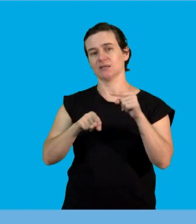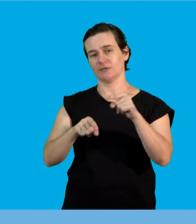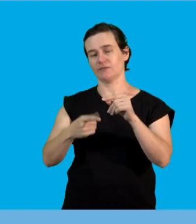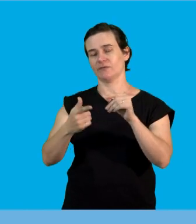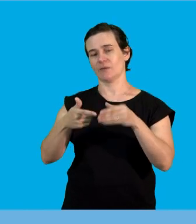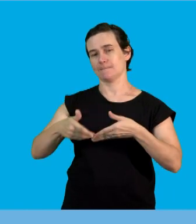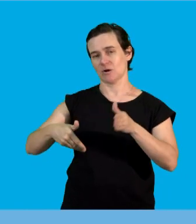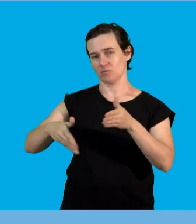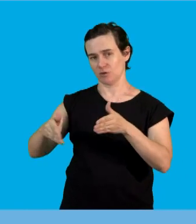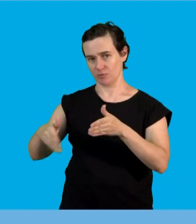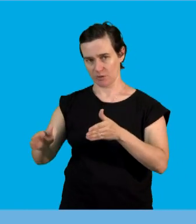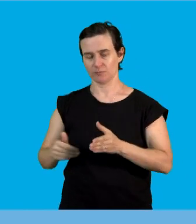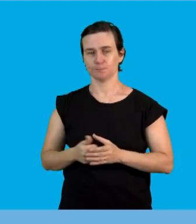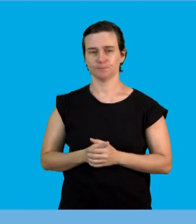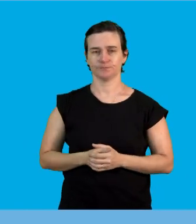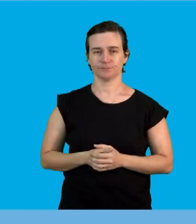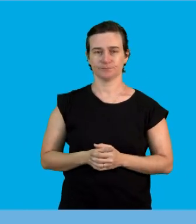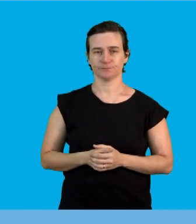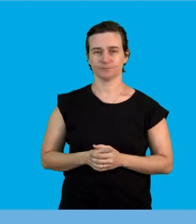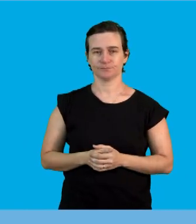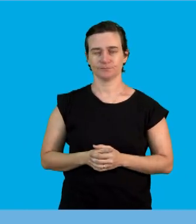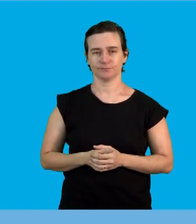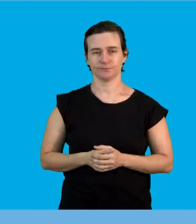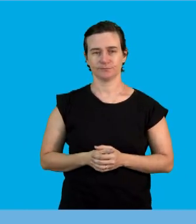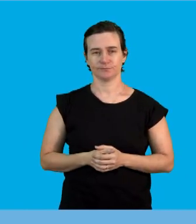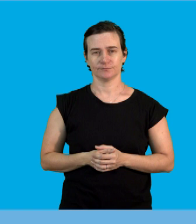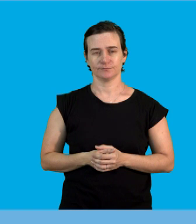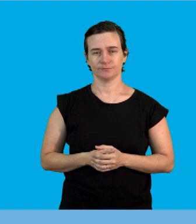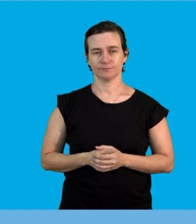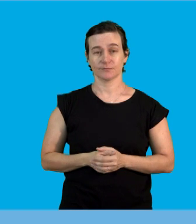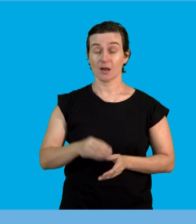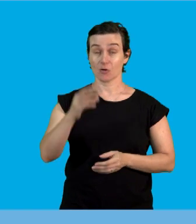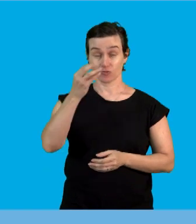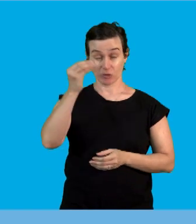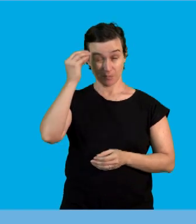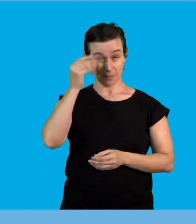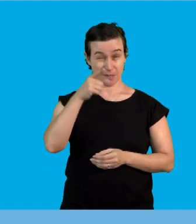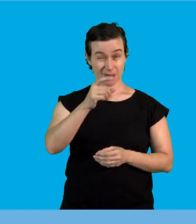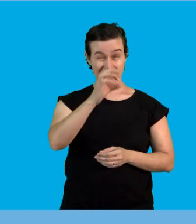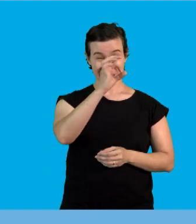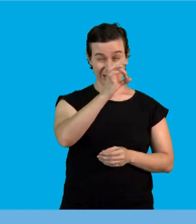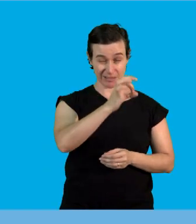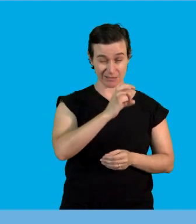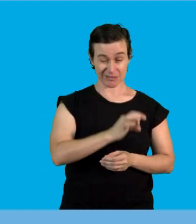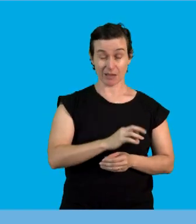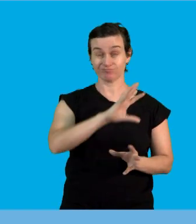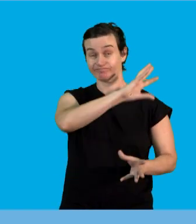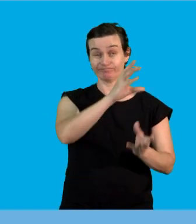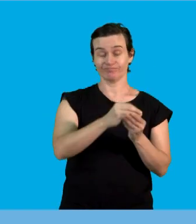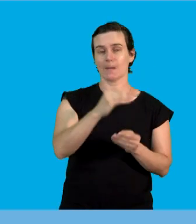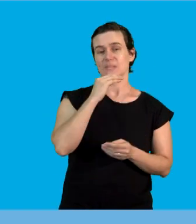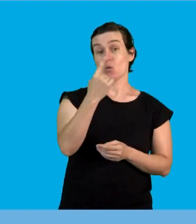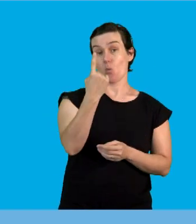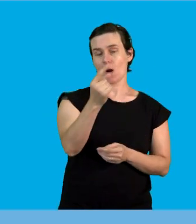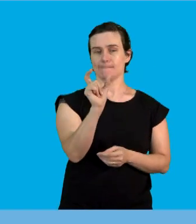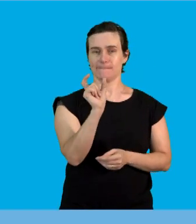So connecting our 2 cells in parallel, remember, all of these cells, they're actually making up one bit, or they're making up one cell